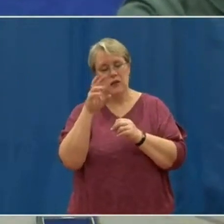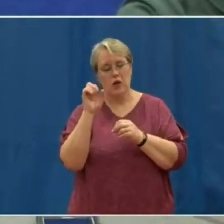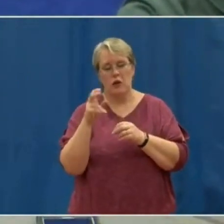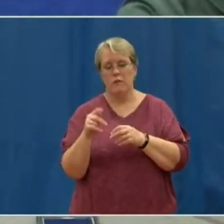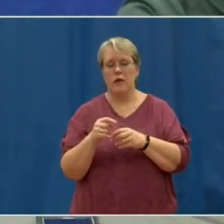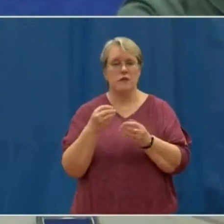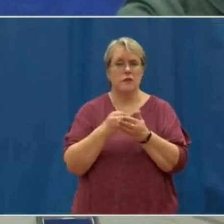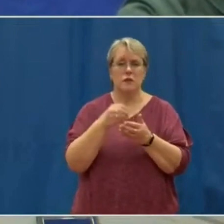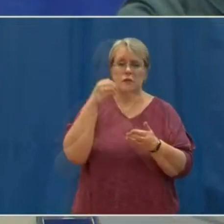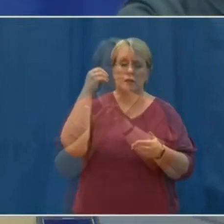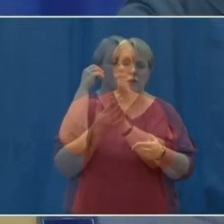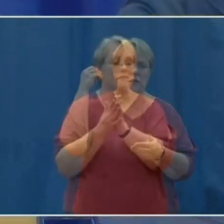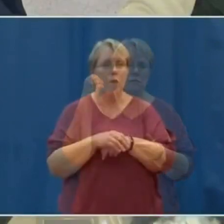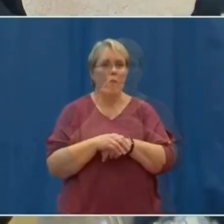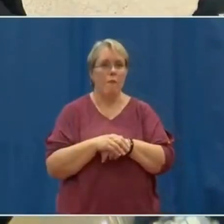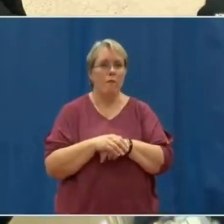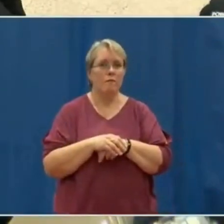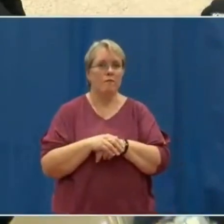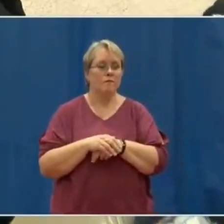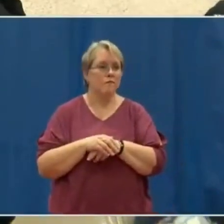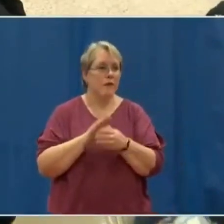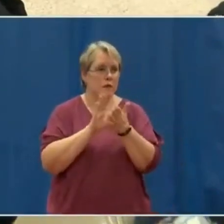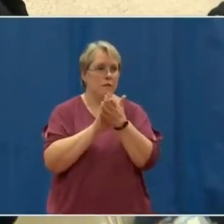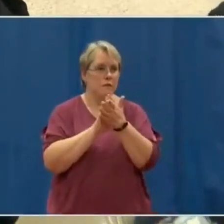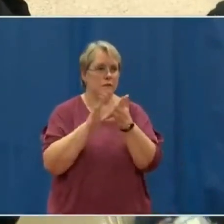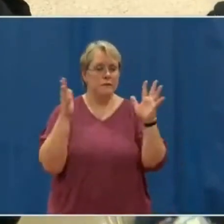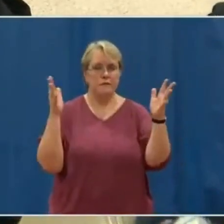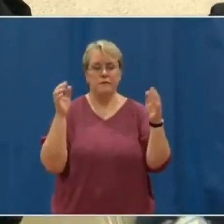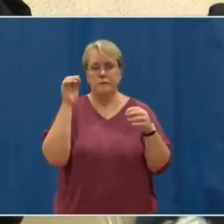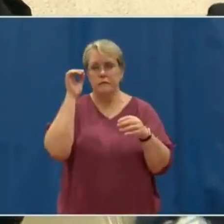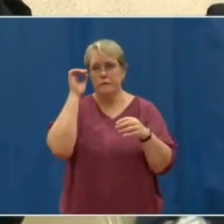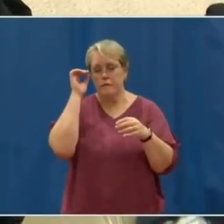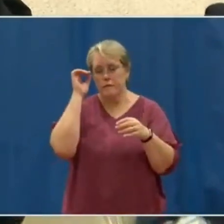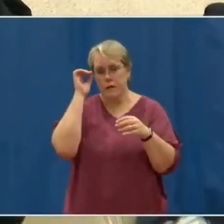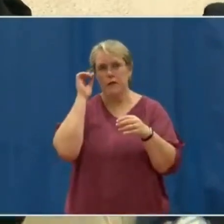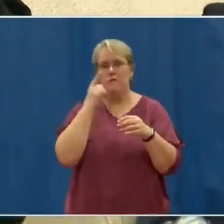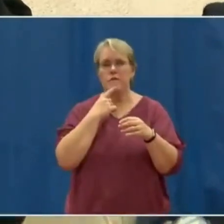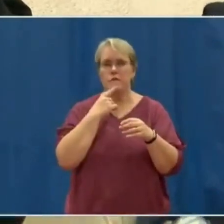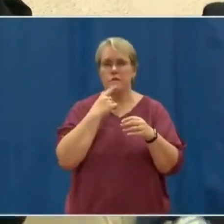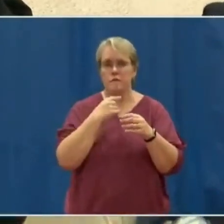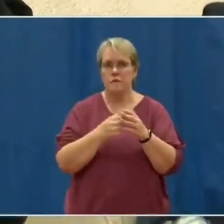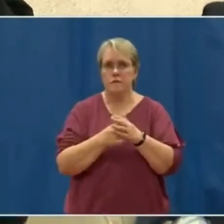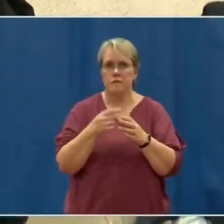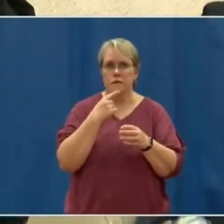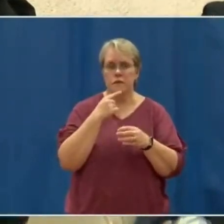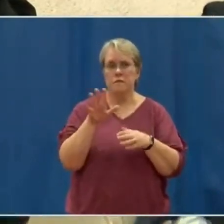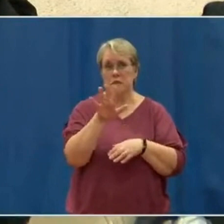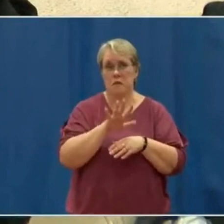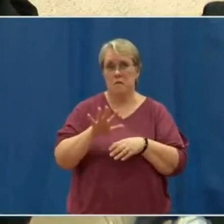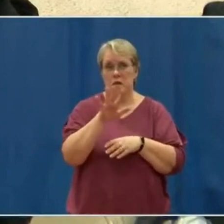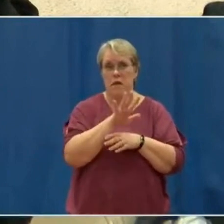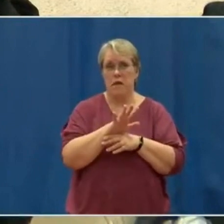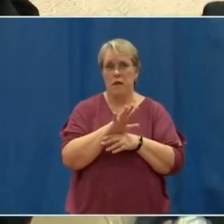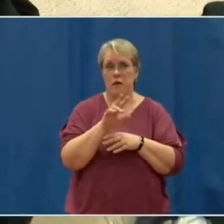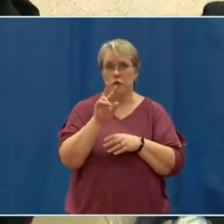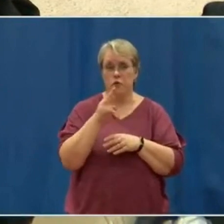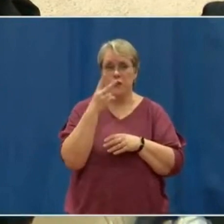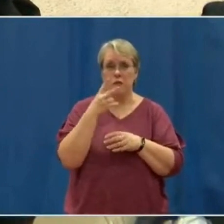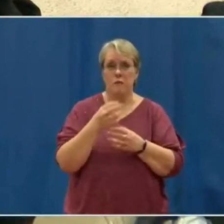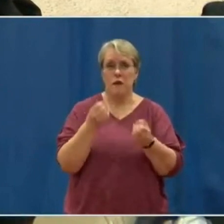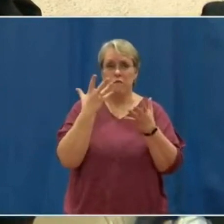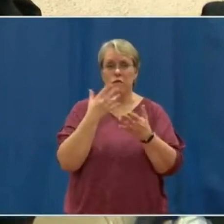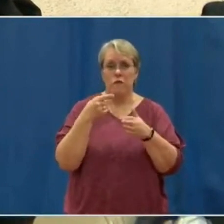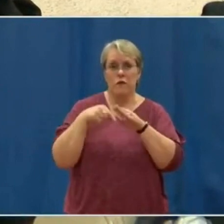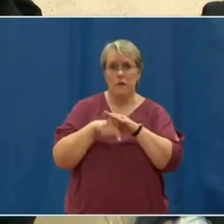of our bridge project. And then I would also like to say, you said it would be approximately twice the amount for a